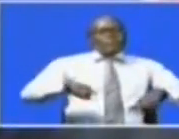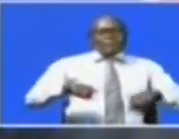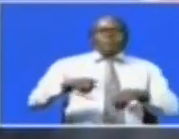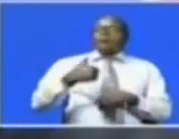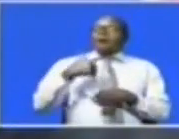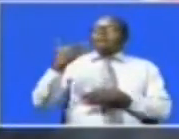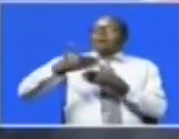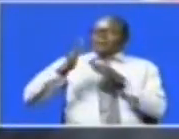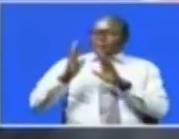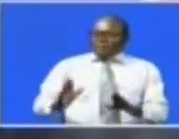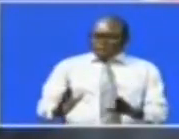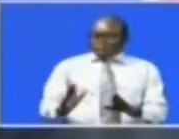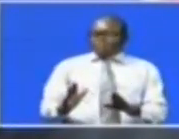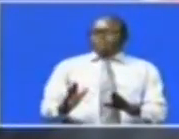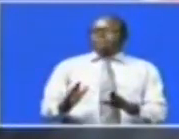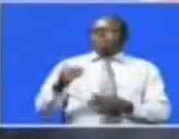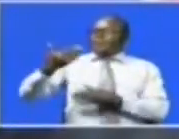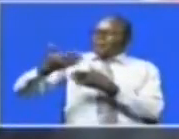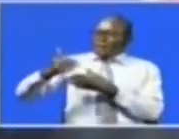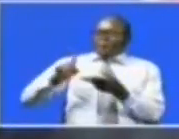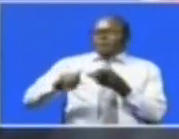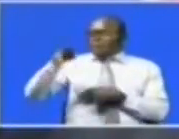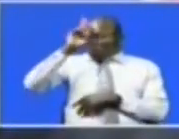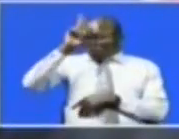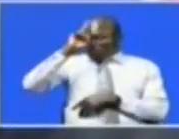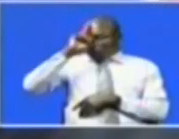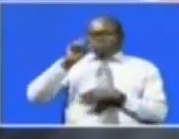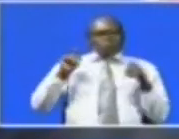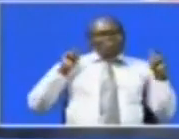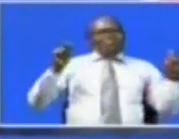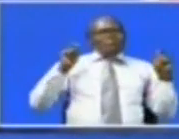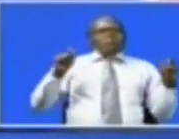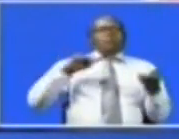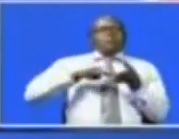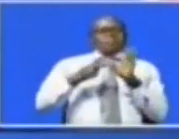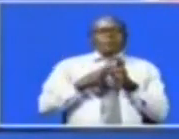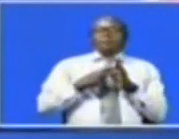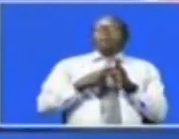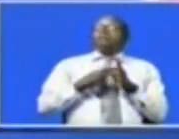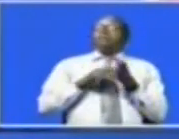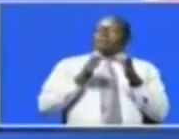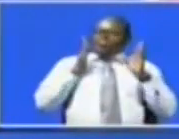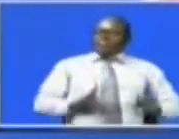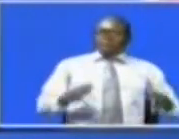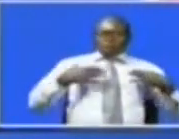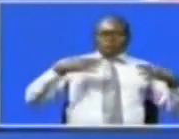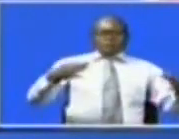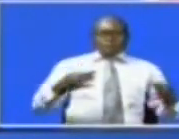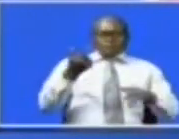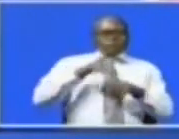have neighbors on apron, you will have the police on apron, actually you'll be a person of interest right